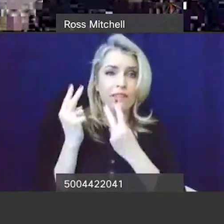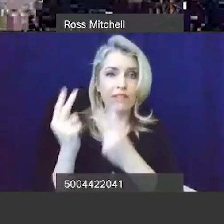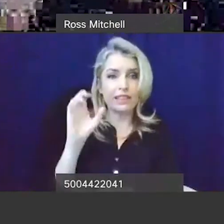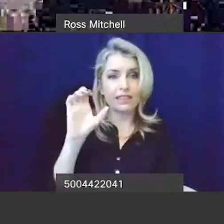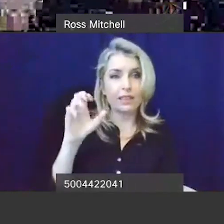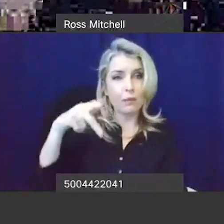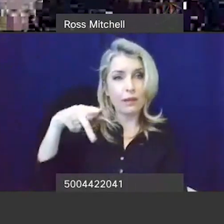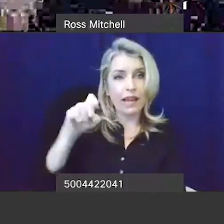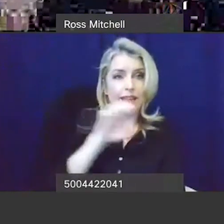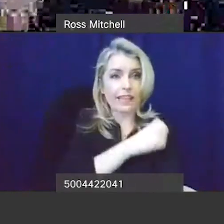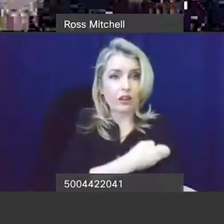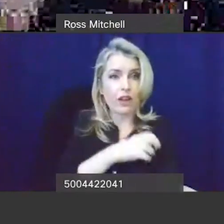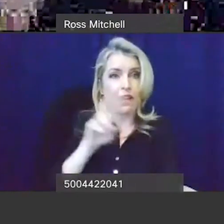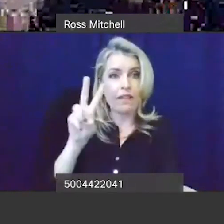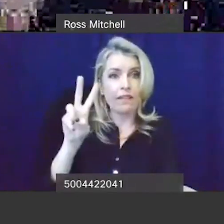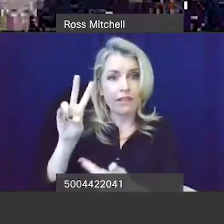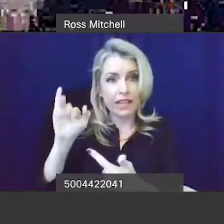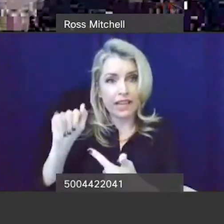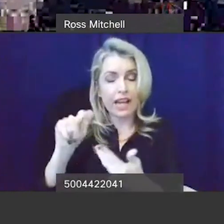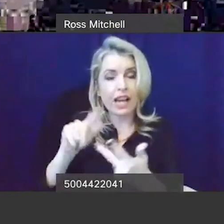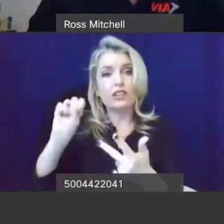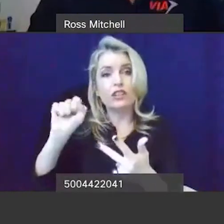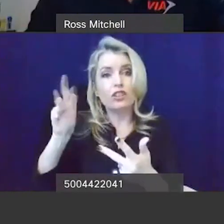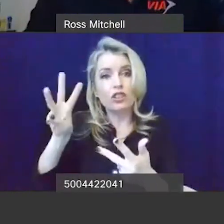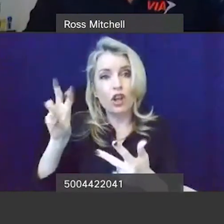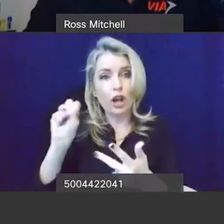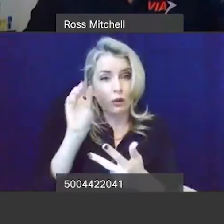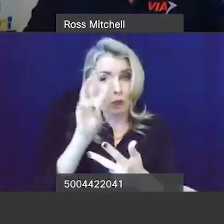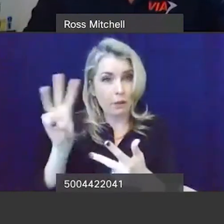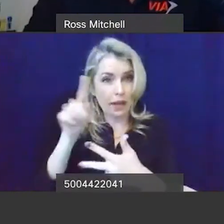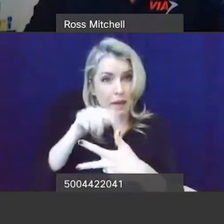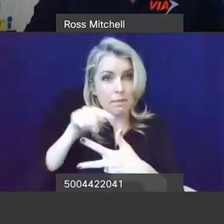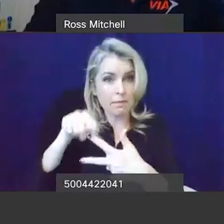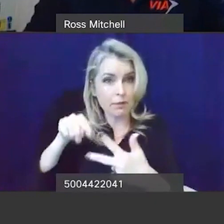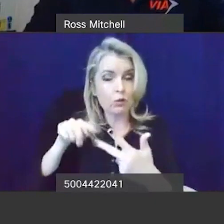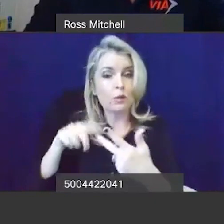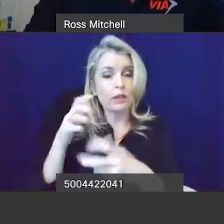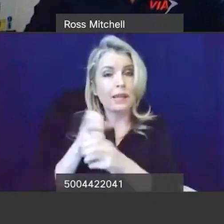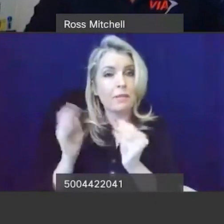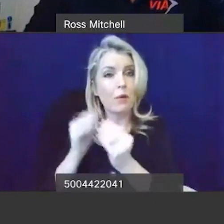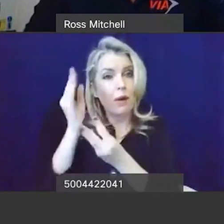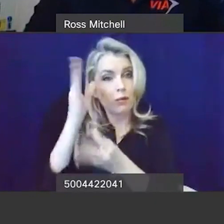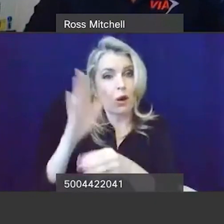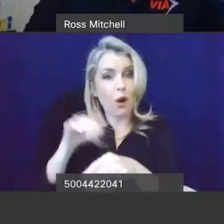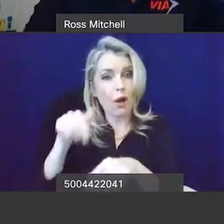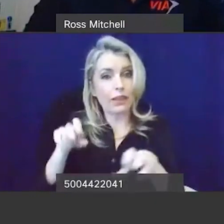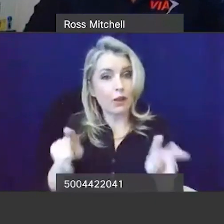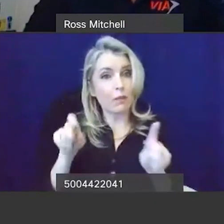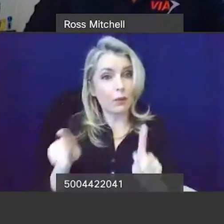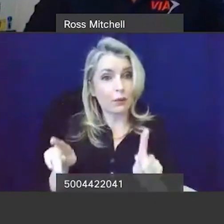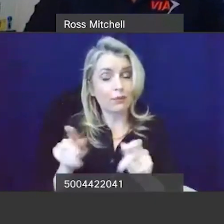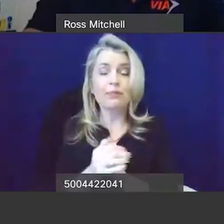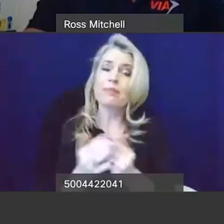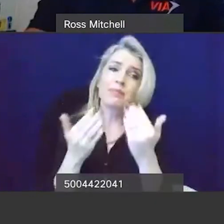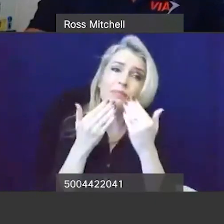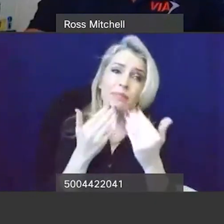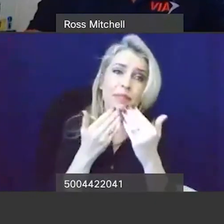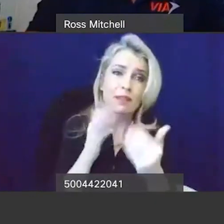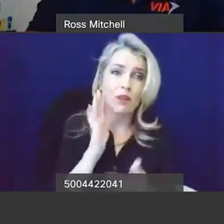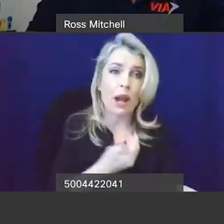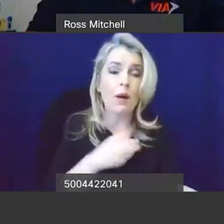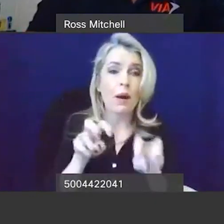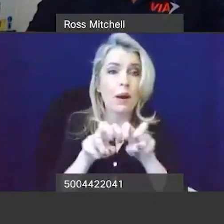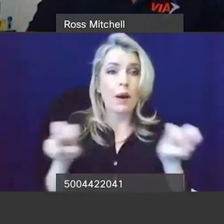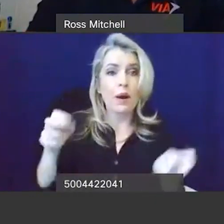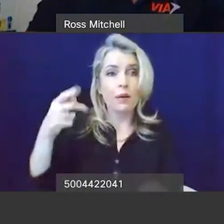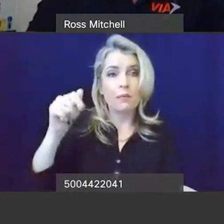Energy, VIA, and SAWS websites to get more information on these opportunities. Thank you to our panel